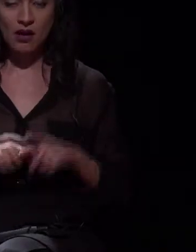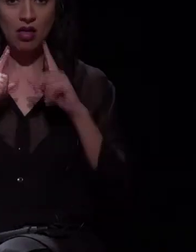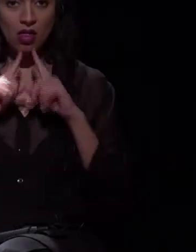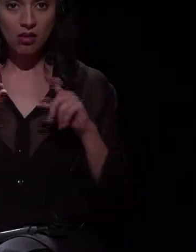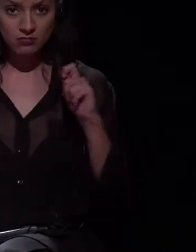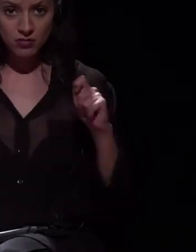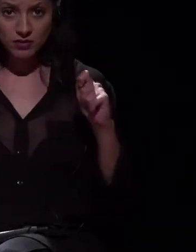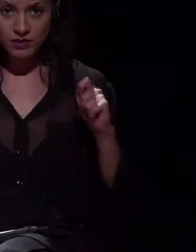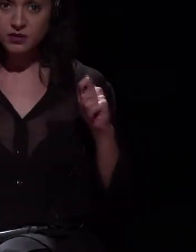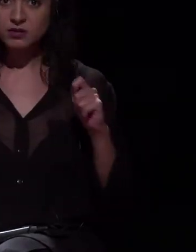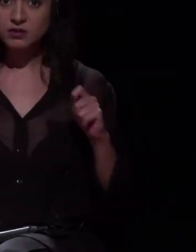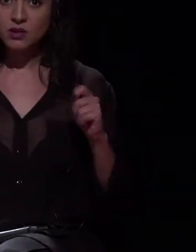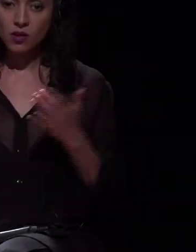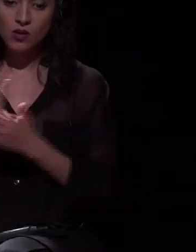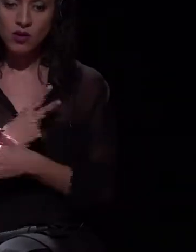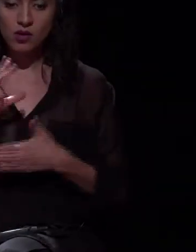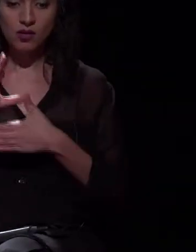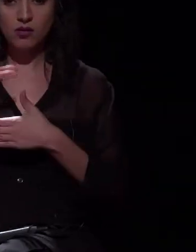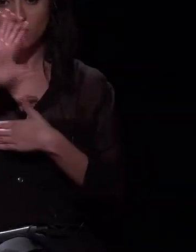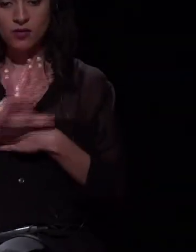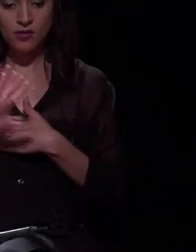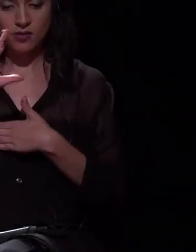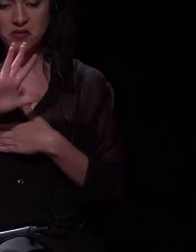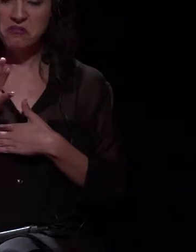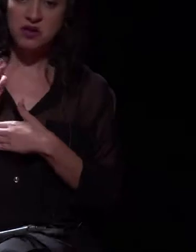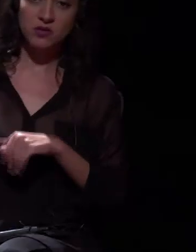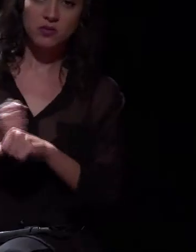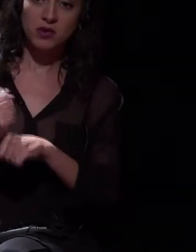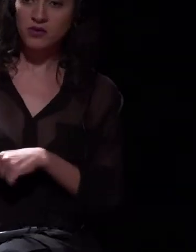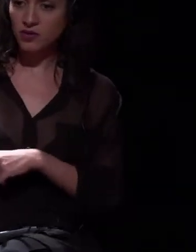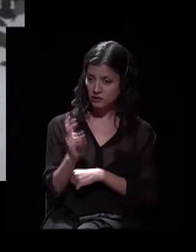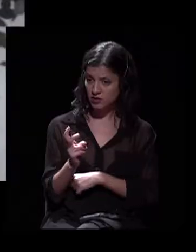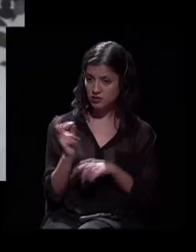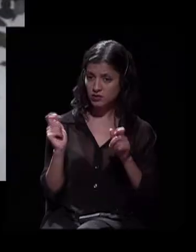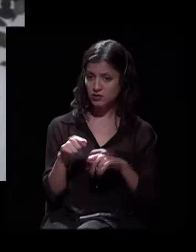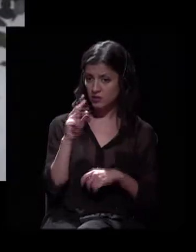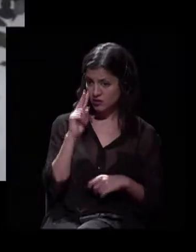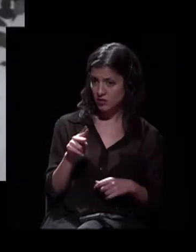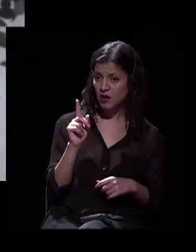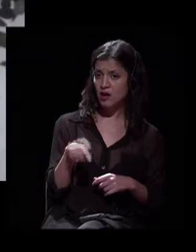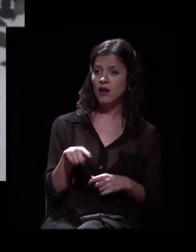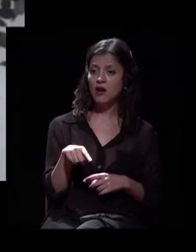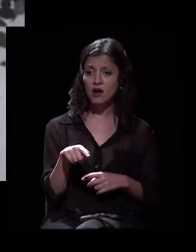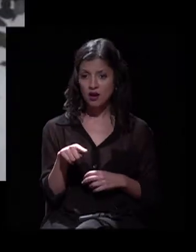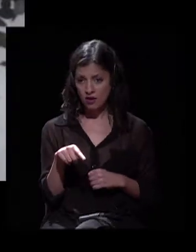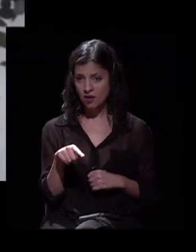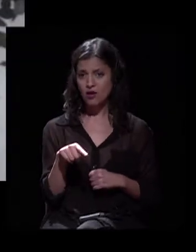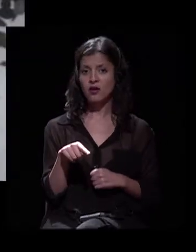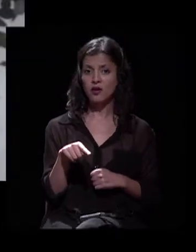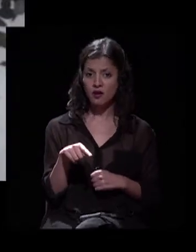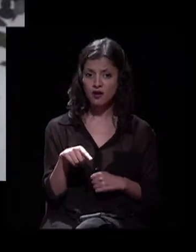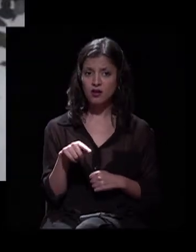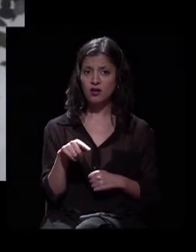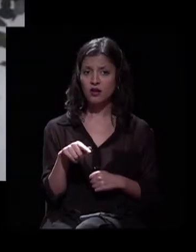period spanning roughly 25 years can be seen today as constitutive of a major shift after